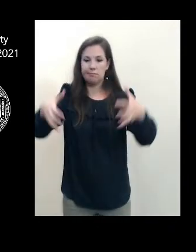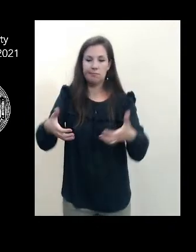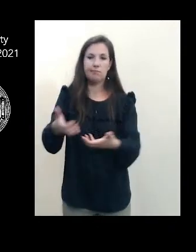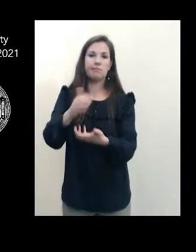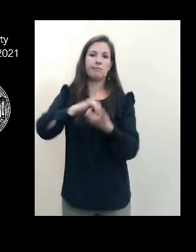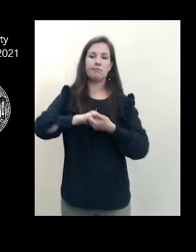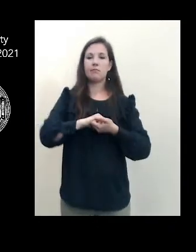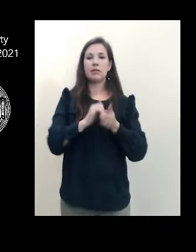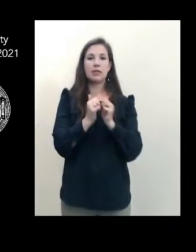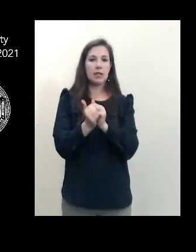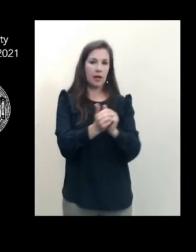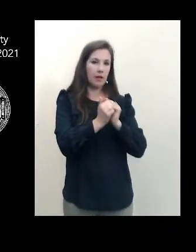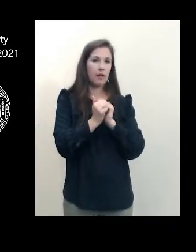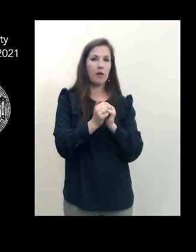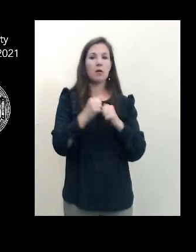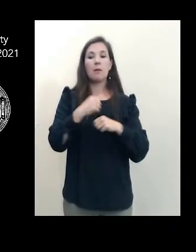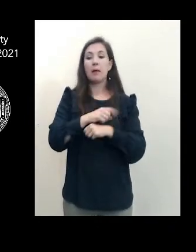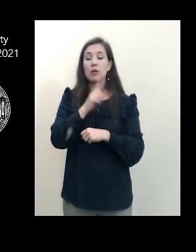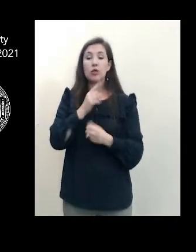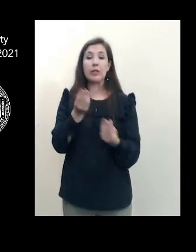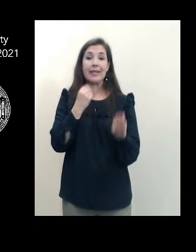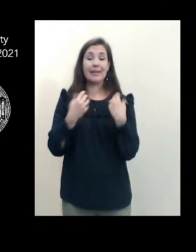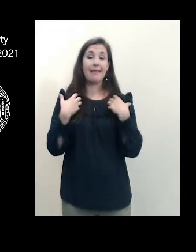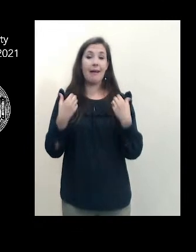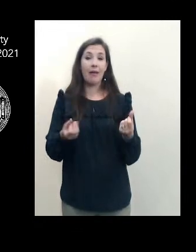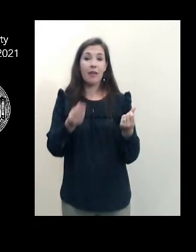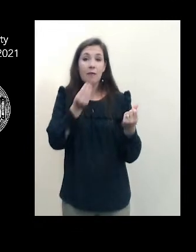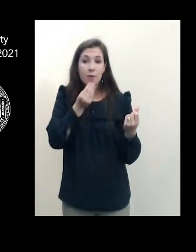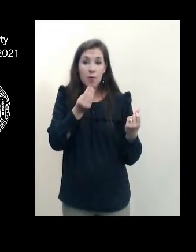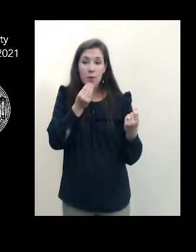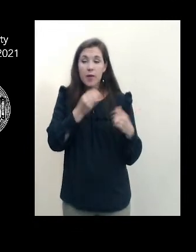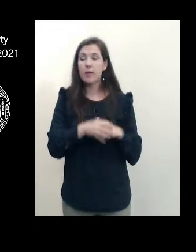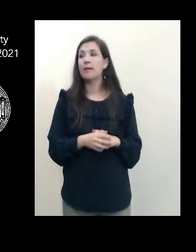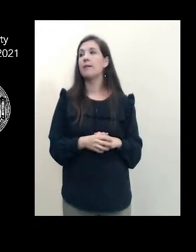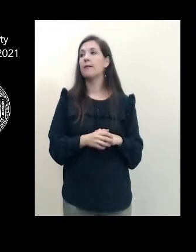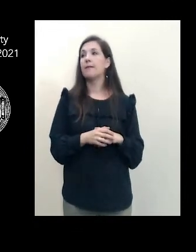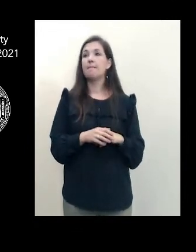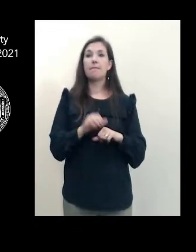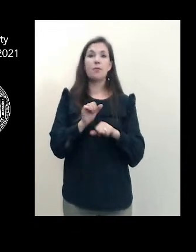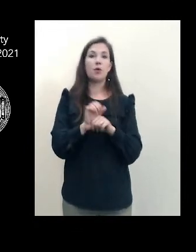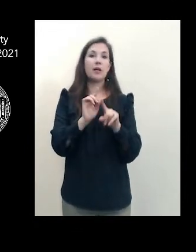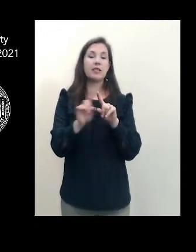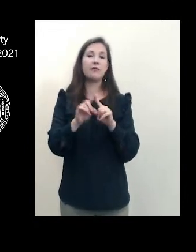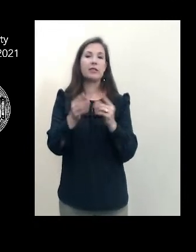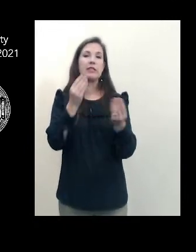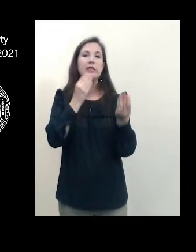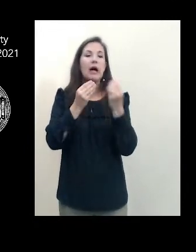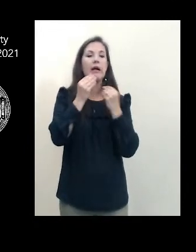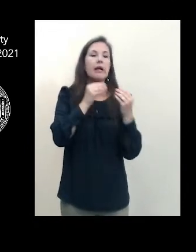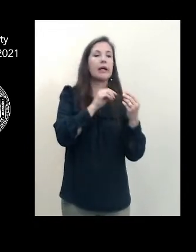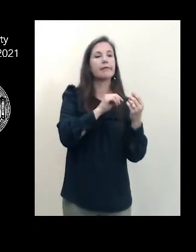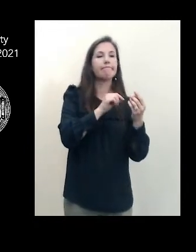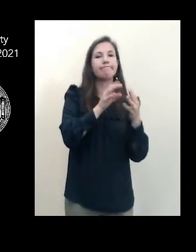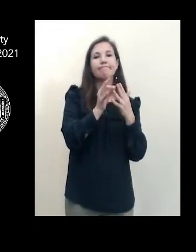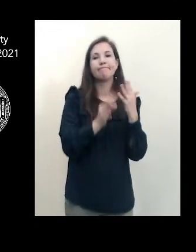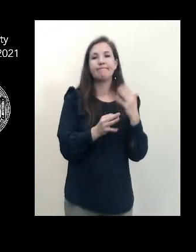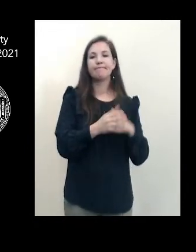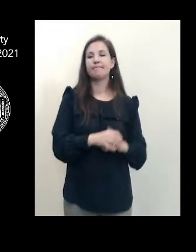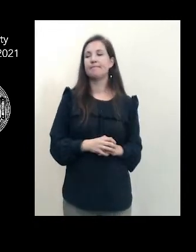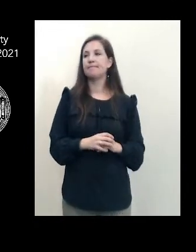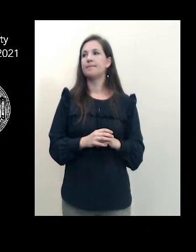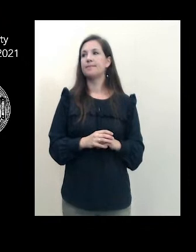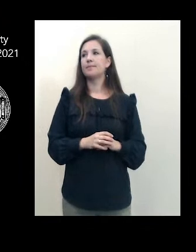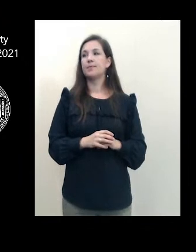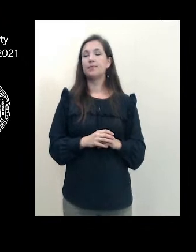find better ways to ensure that they're eating healthy food by working on different dining aspects. And then